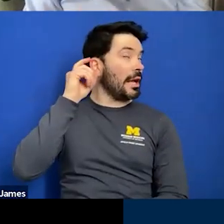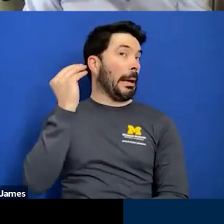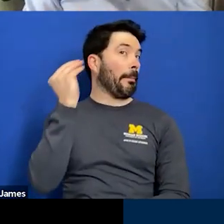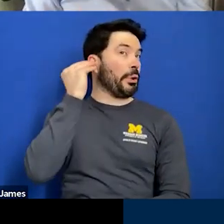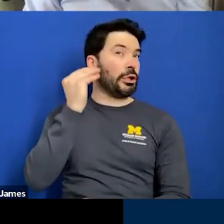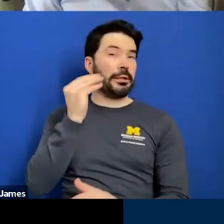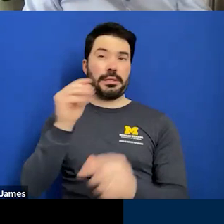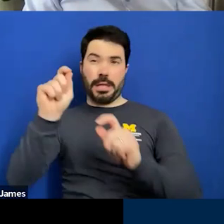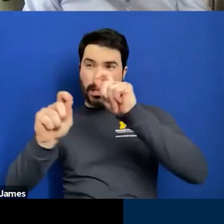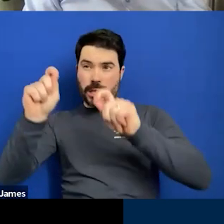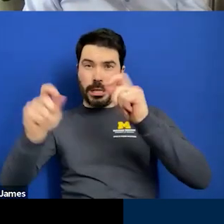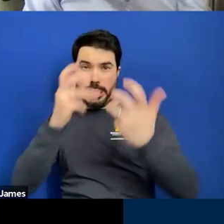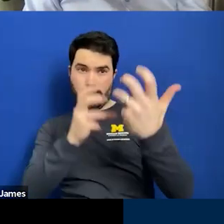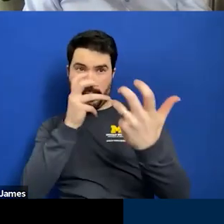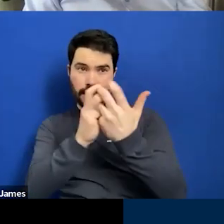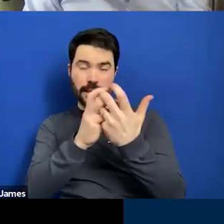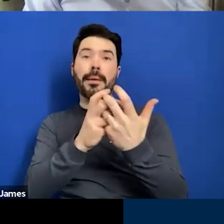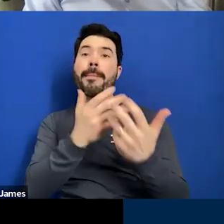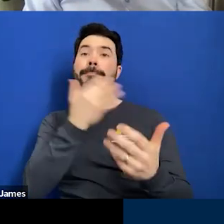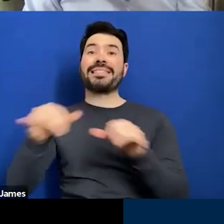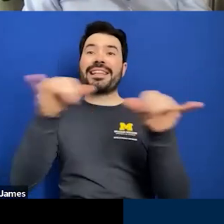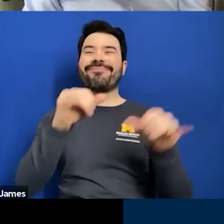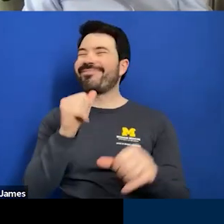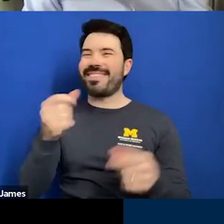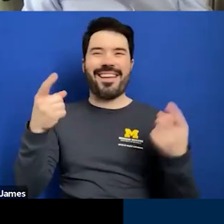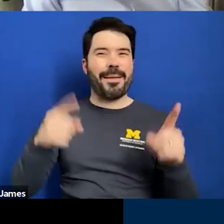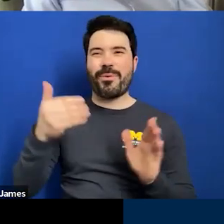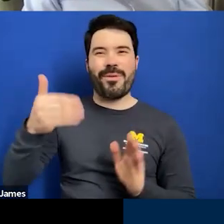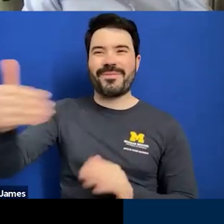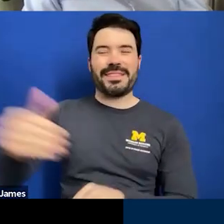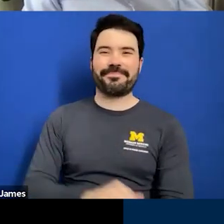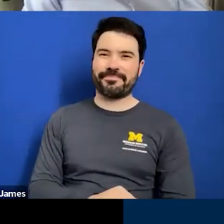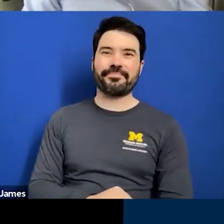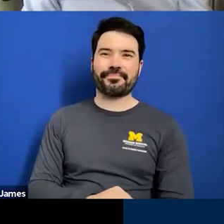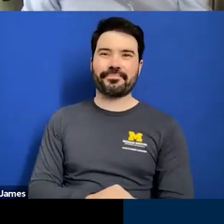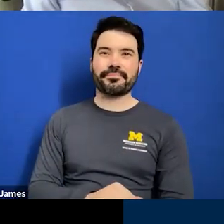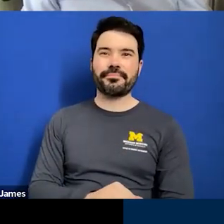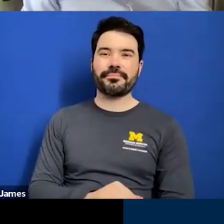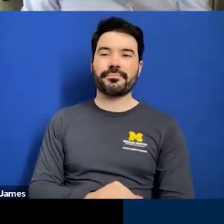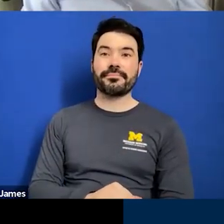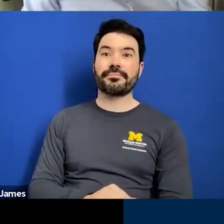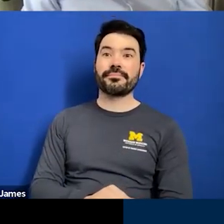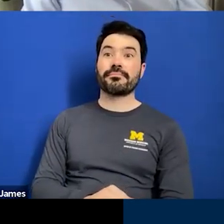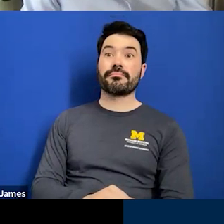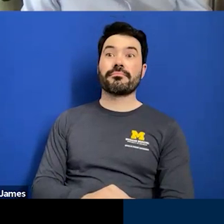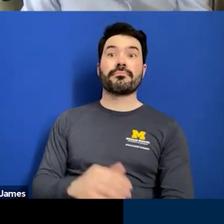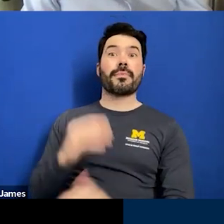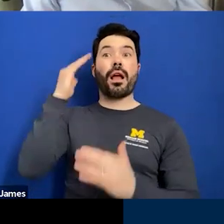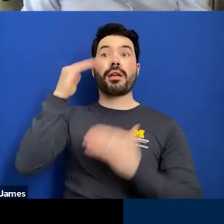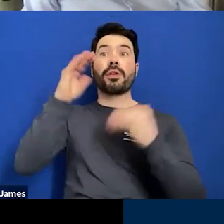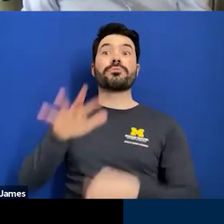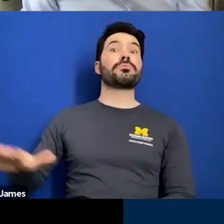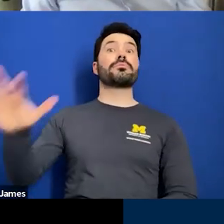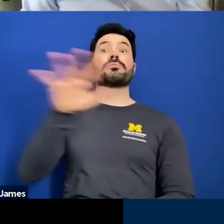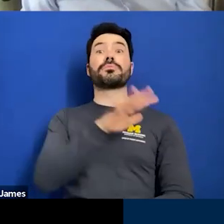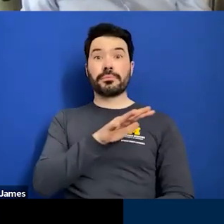standards does not happen very often. Fewer than 5% of